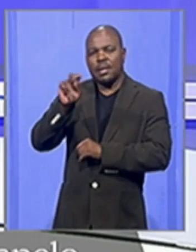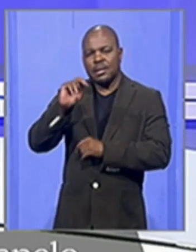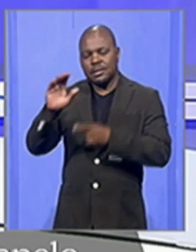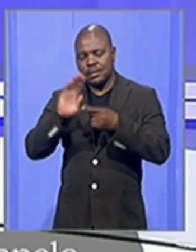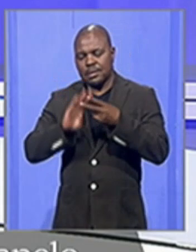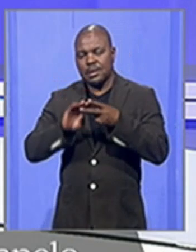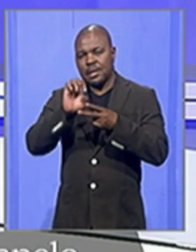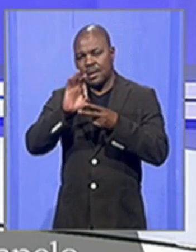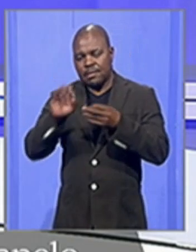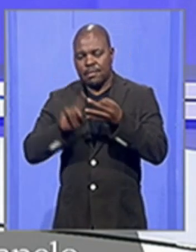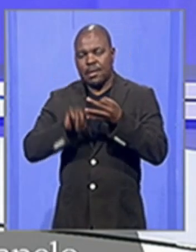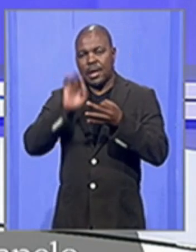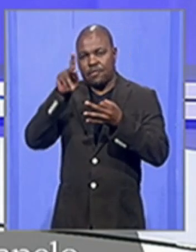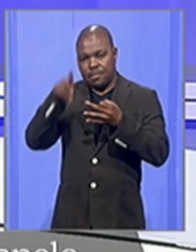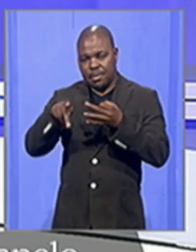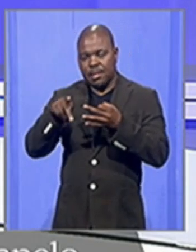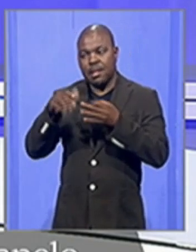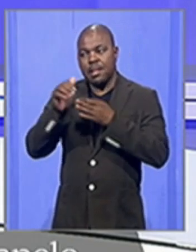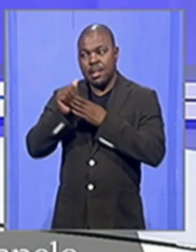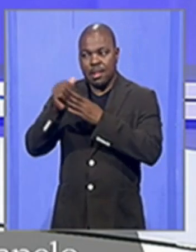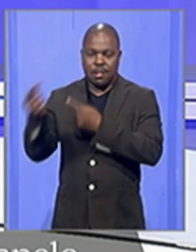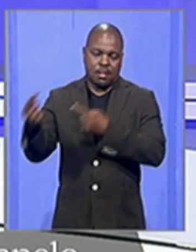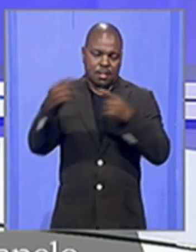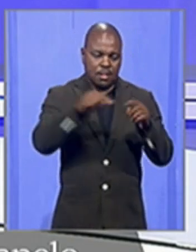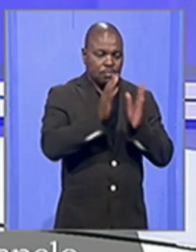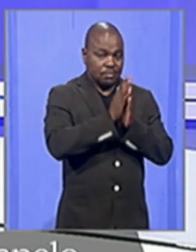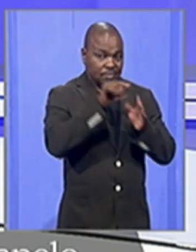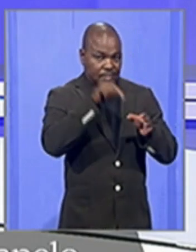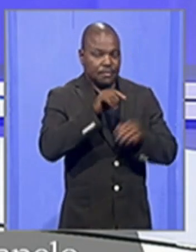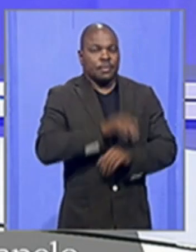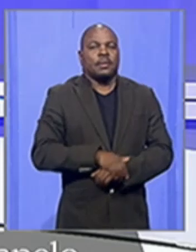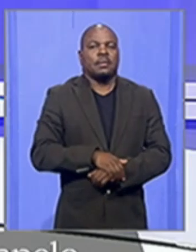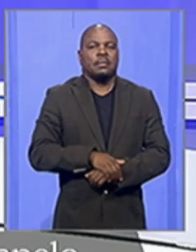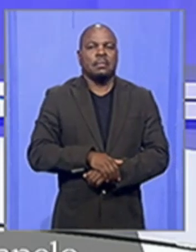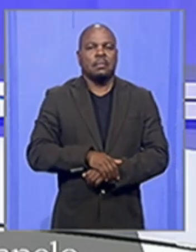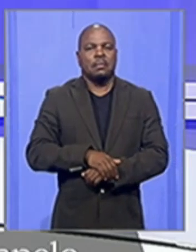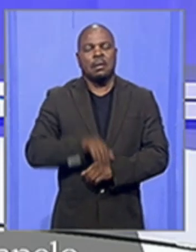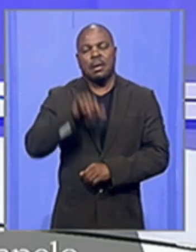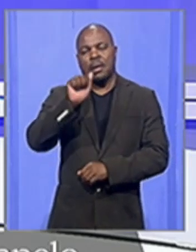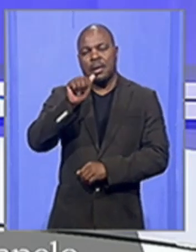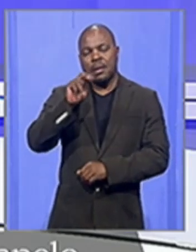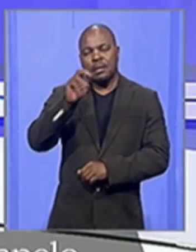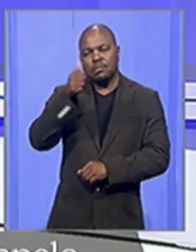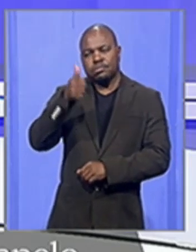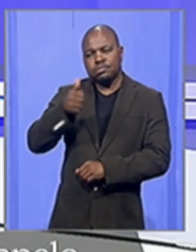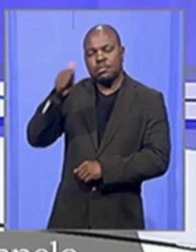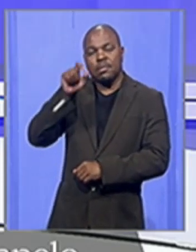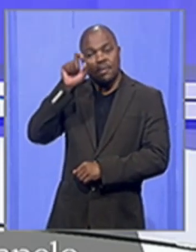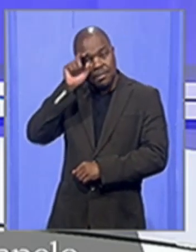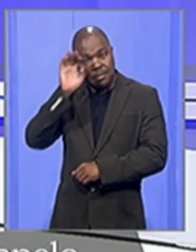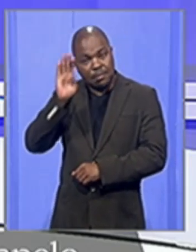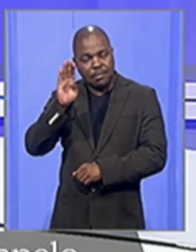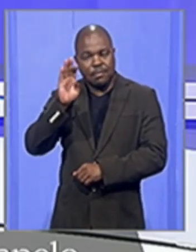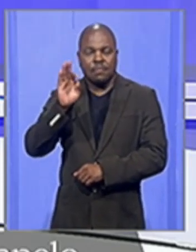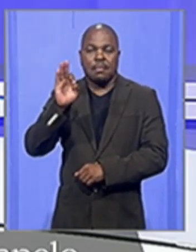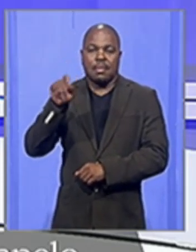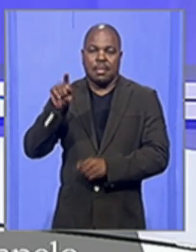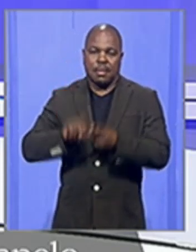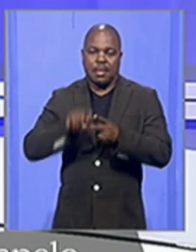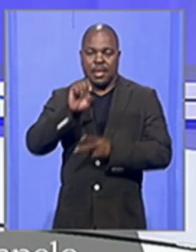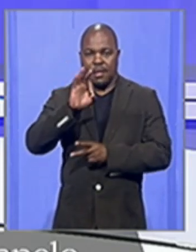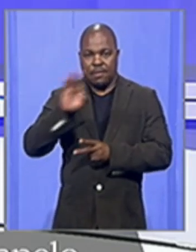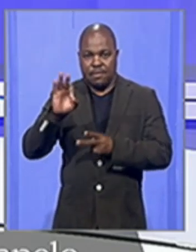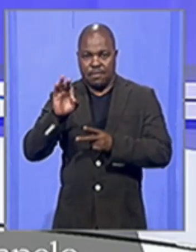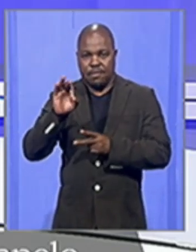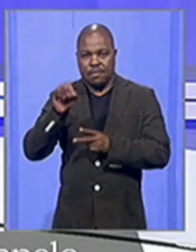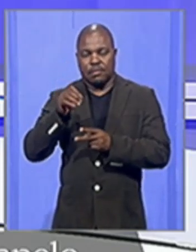ANC, EFF le IFP go tsena tirelo modimo. Mokwaledi-kakaretso wa ANC Fikile Mbalula, mokwaledi-kakaretso wa EFF